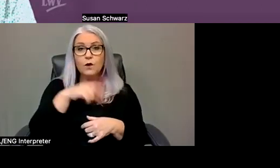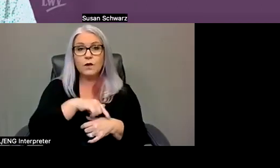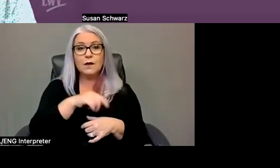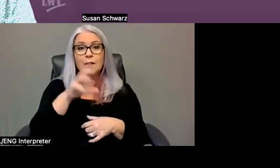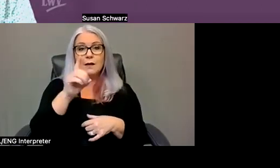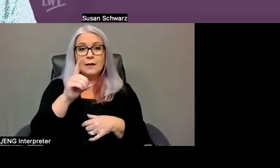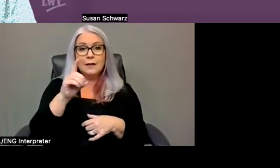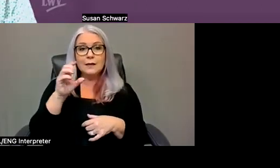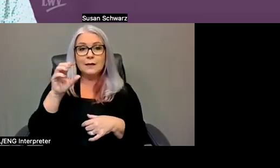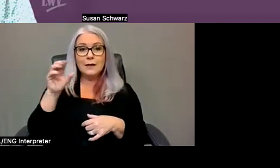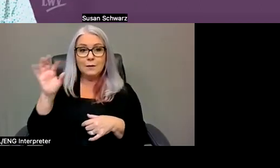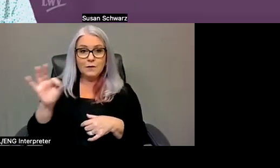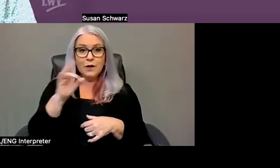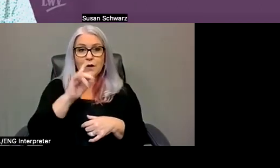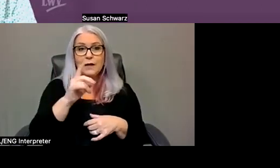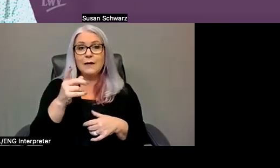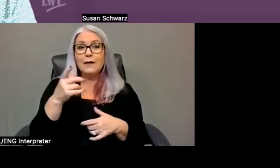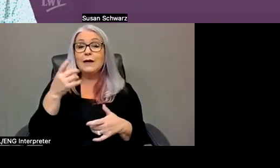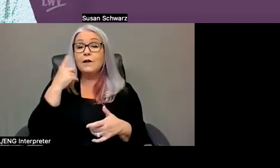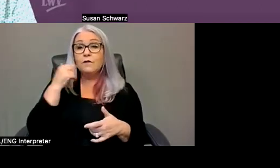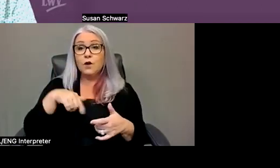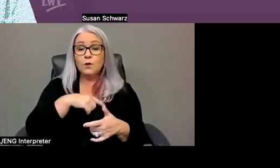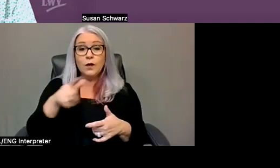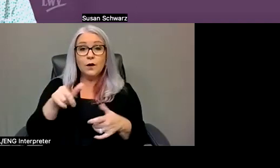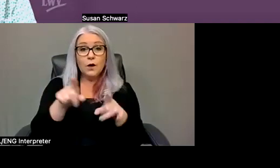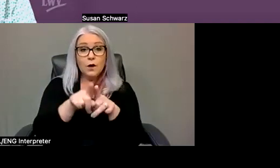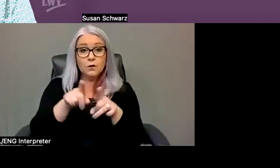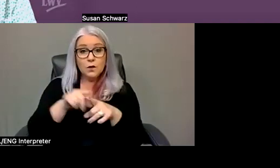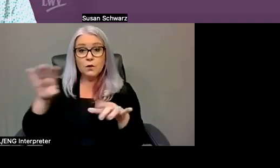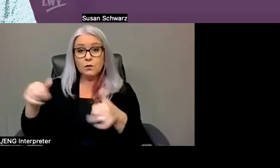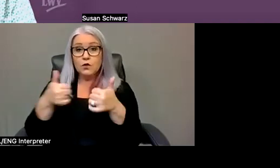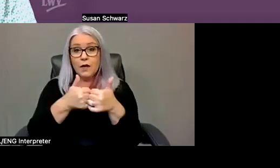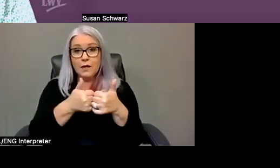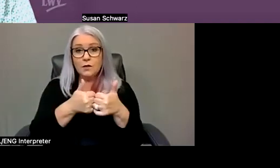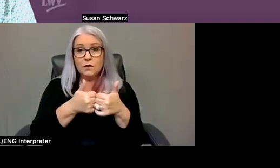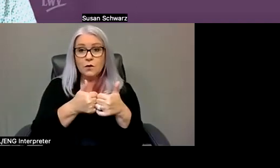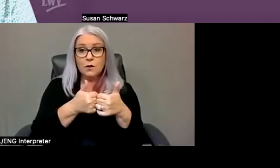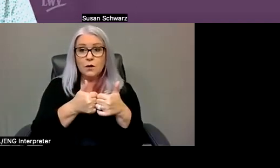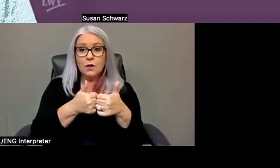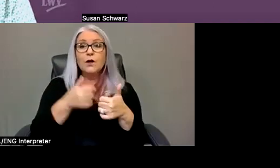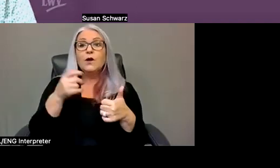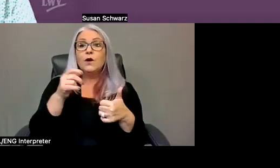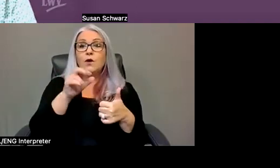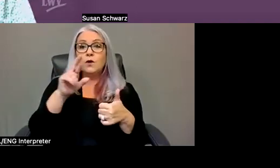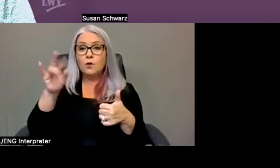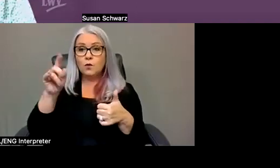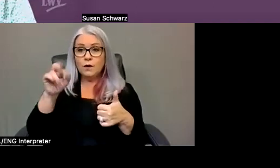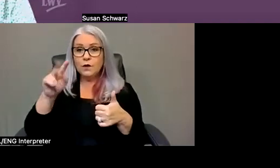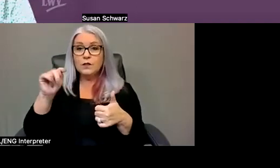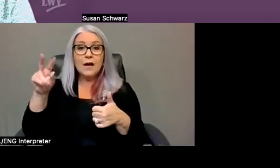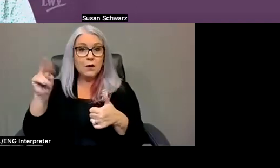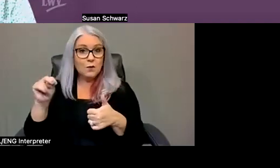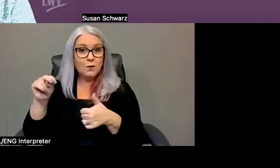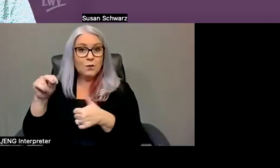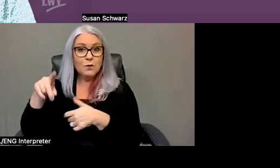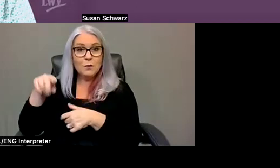third candidate, Justin Kurian, is running on the Dobbs Ferry Rivertown party line. So was I mistaken, Mr.